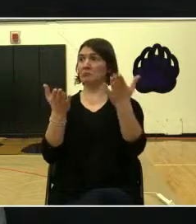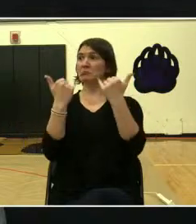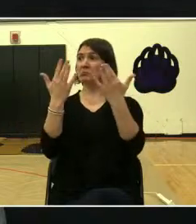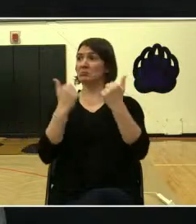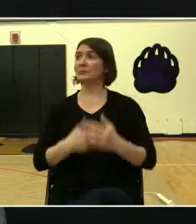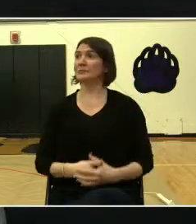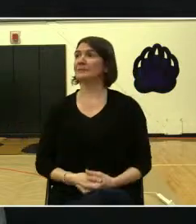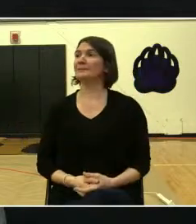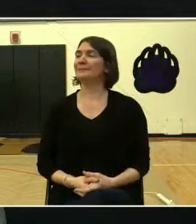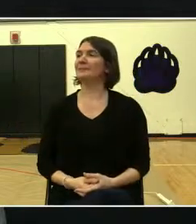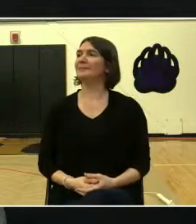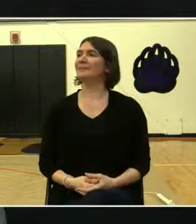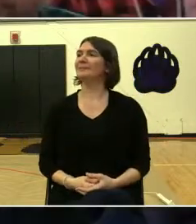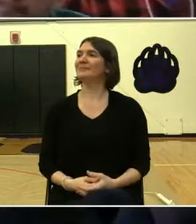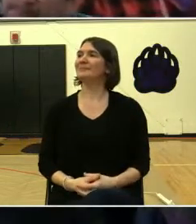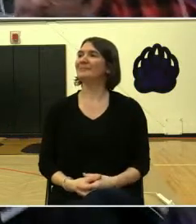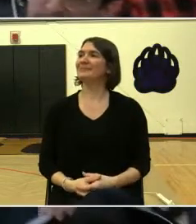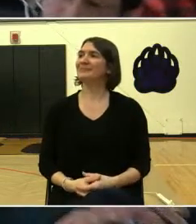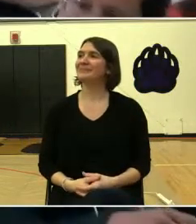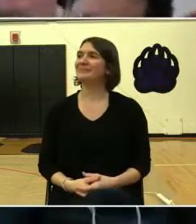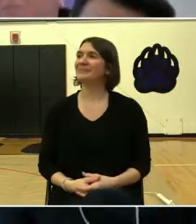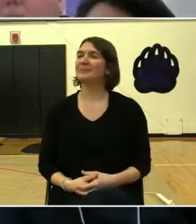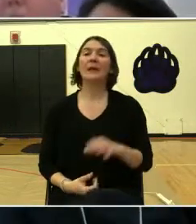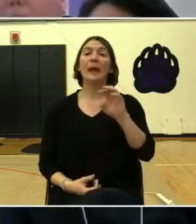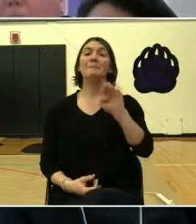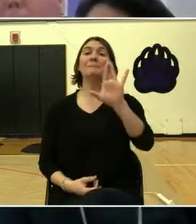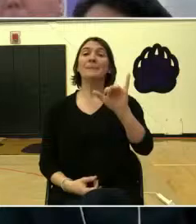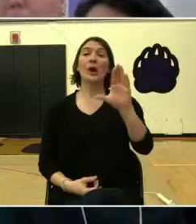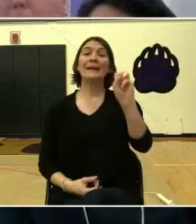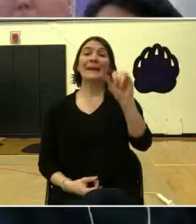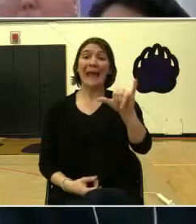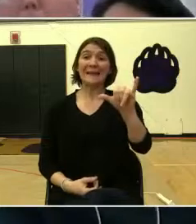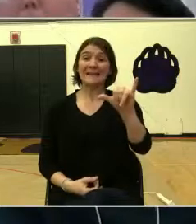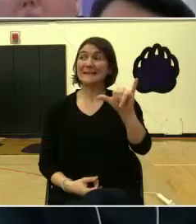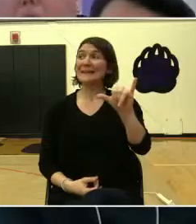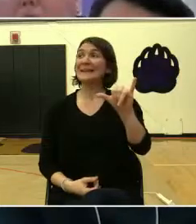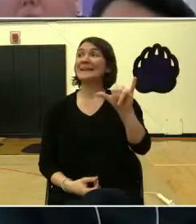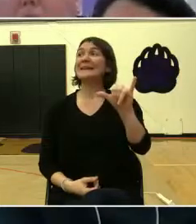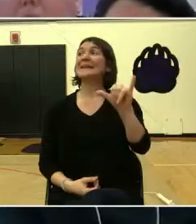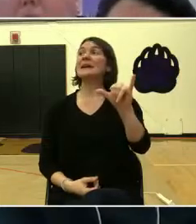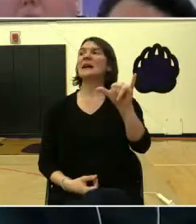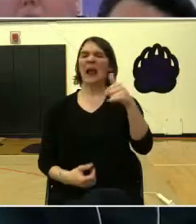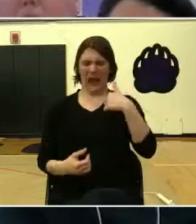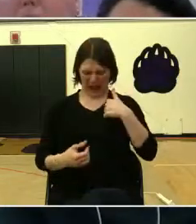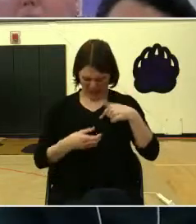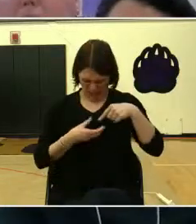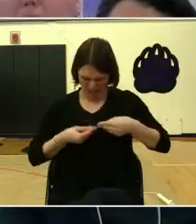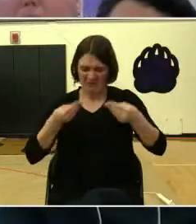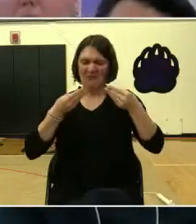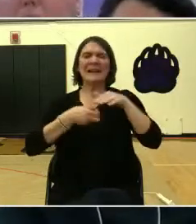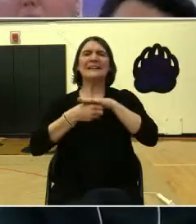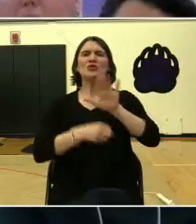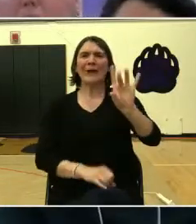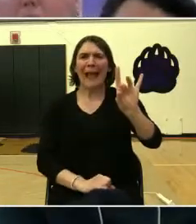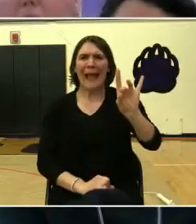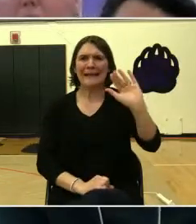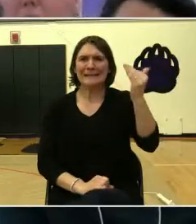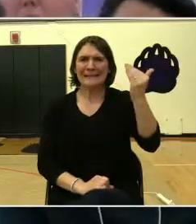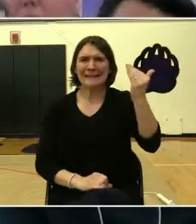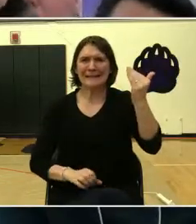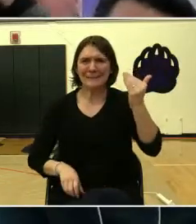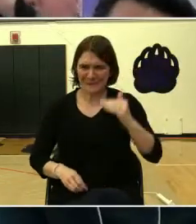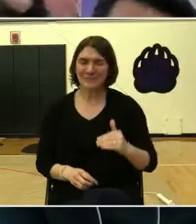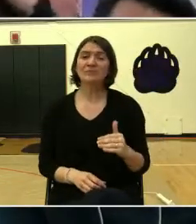on yeah Mary Casey I guess I'm in District 8 now